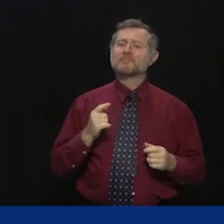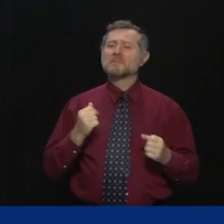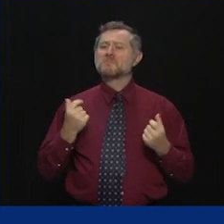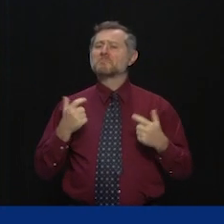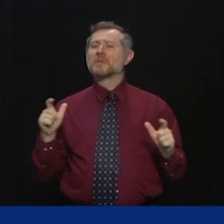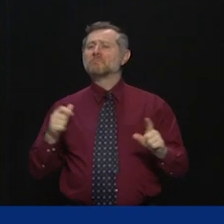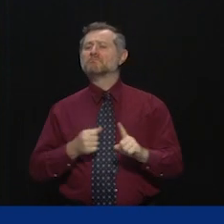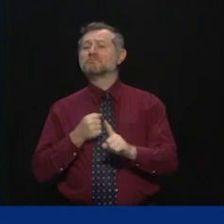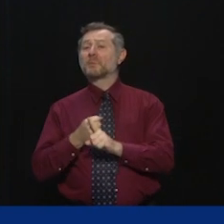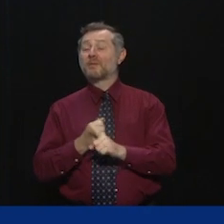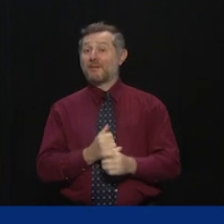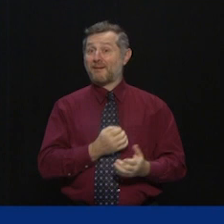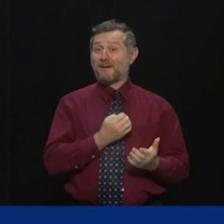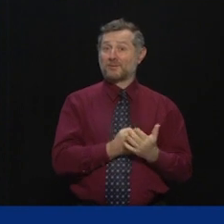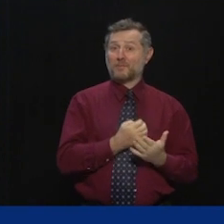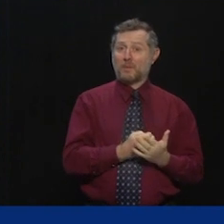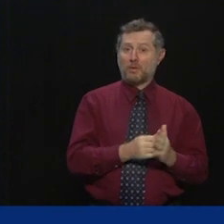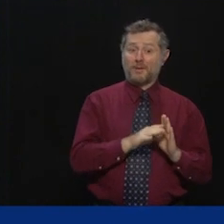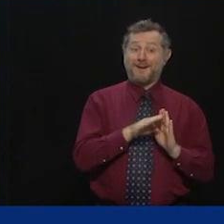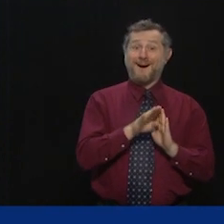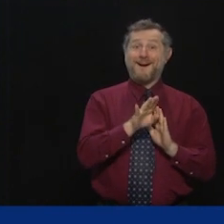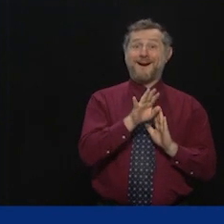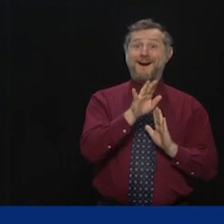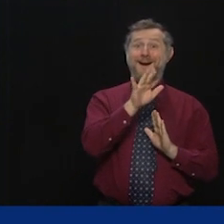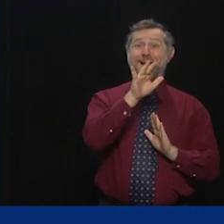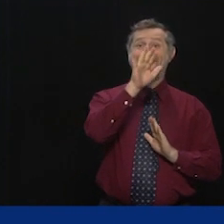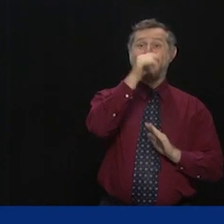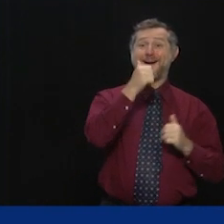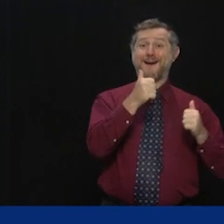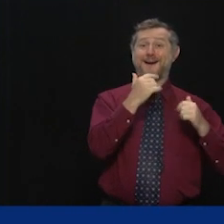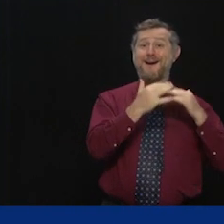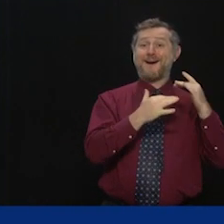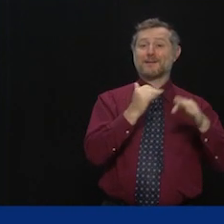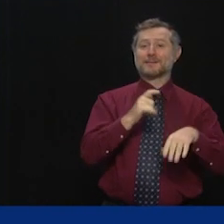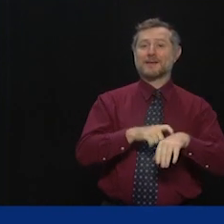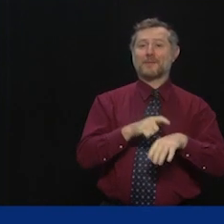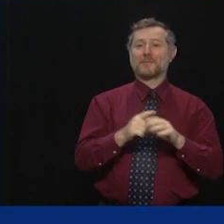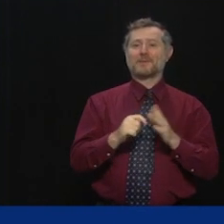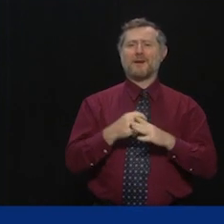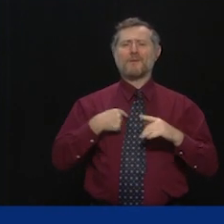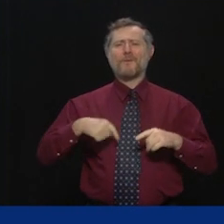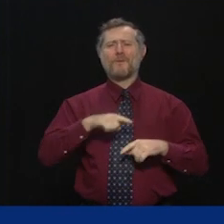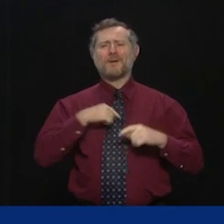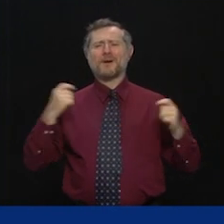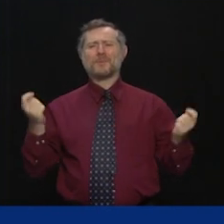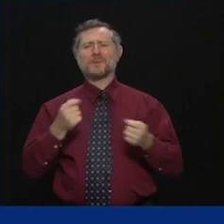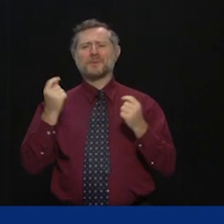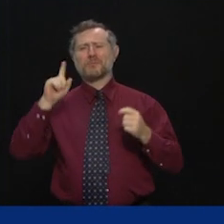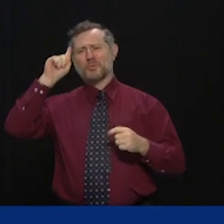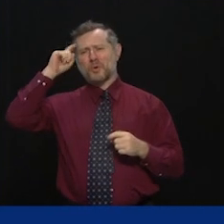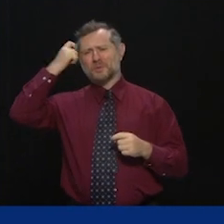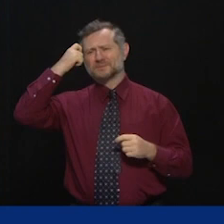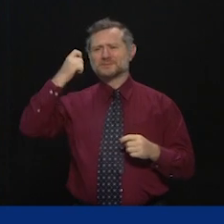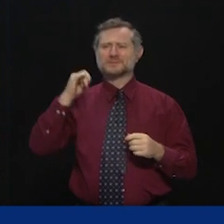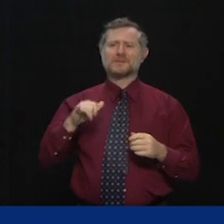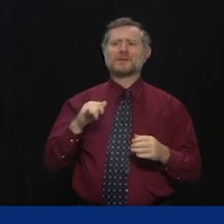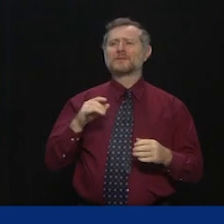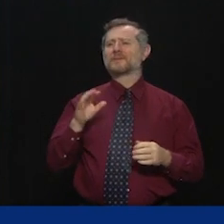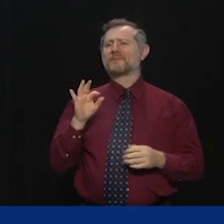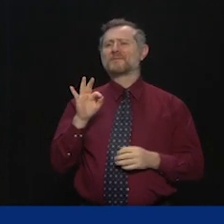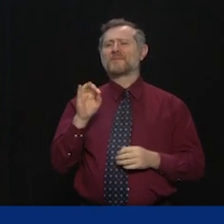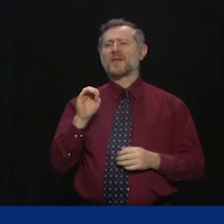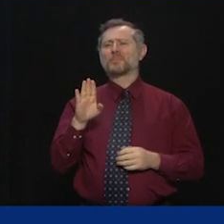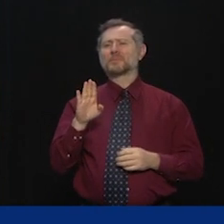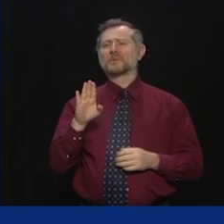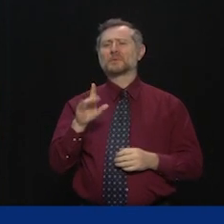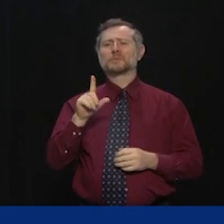economy. We were just celebrating the most robust Bronx economy the February before COVID